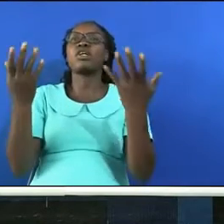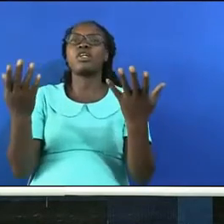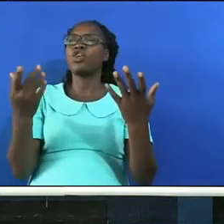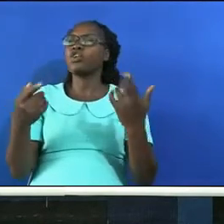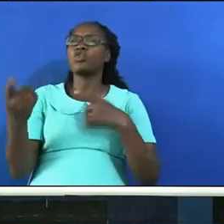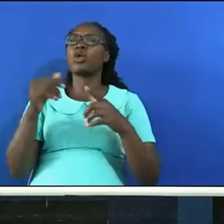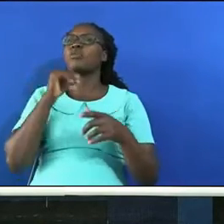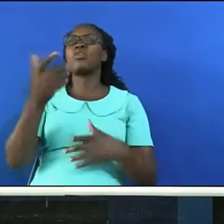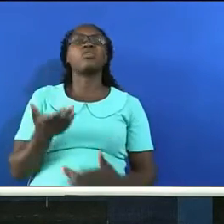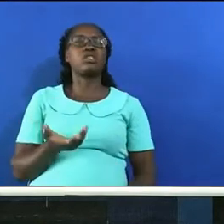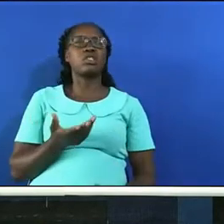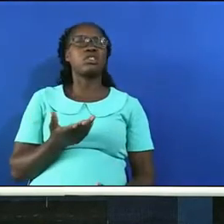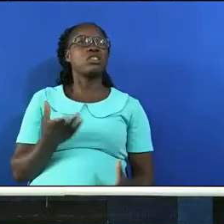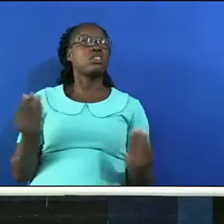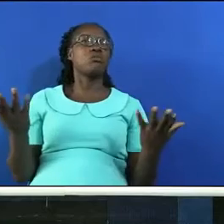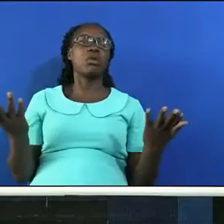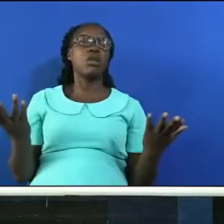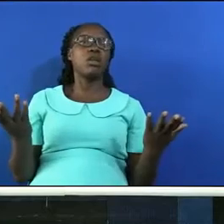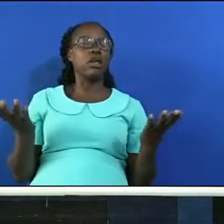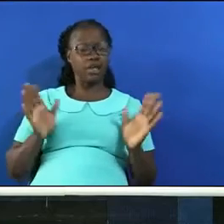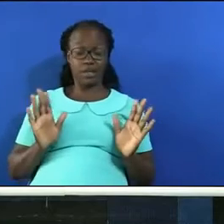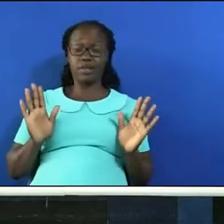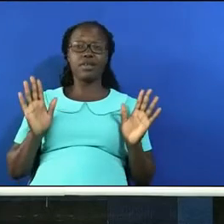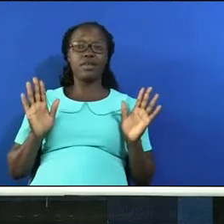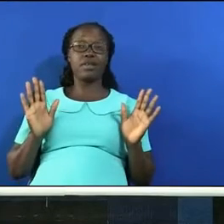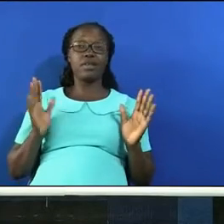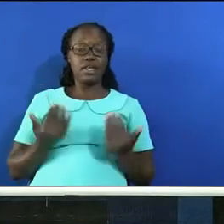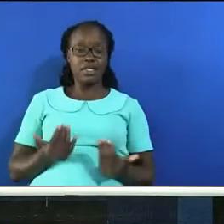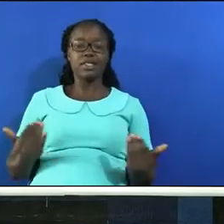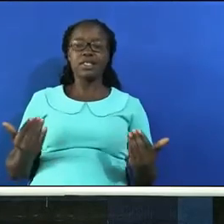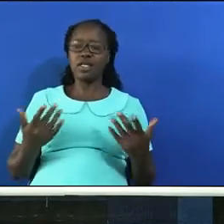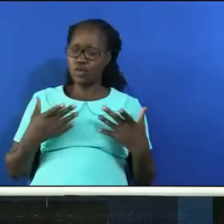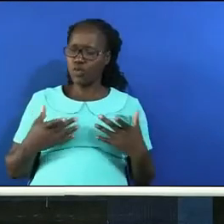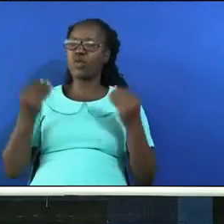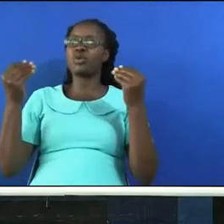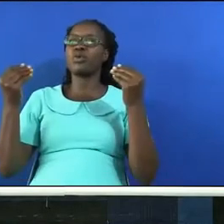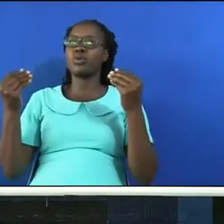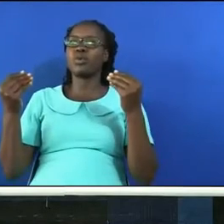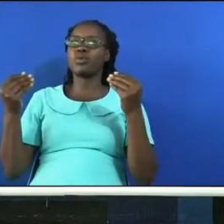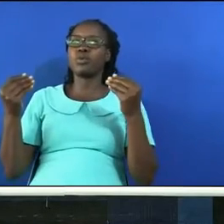you coming or you are not coming? Hey, children, let's go.